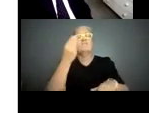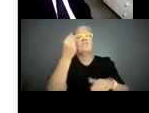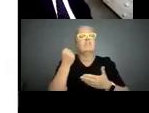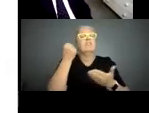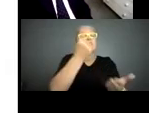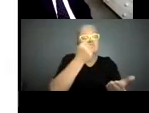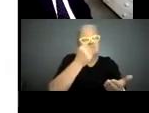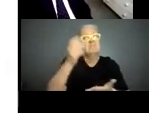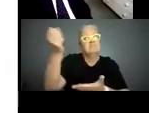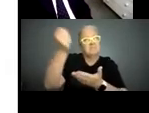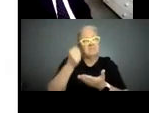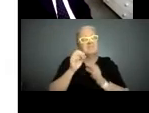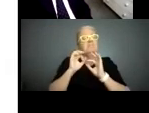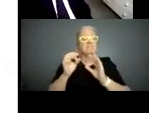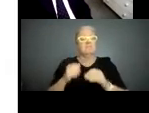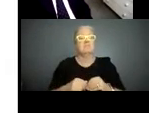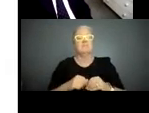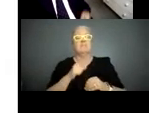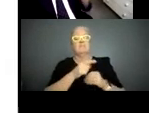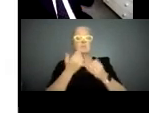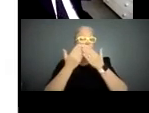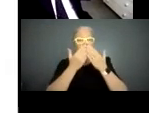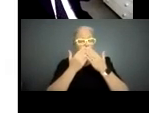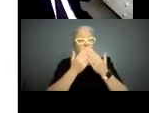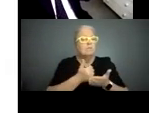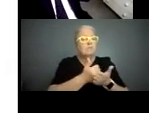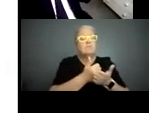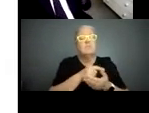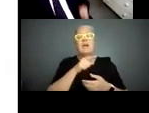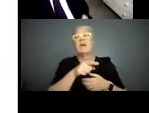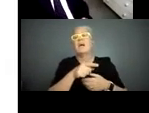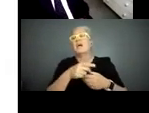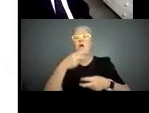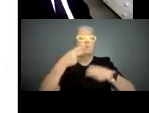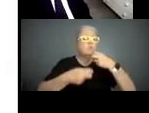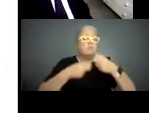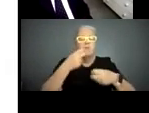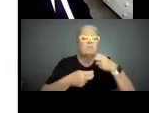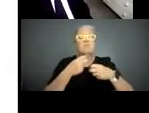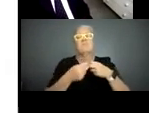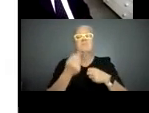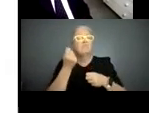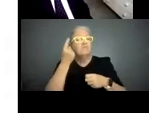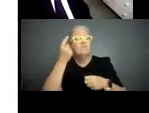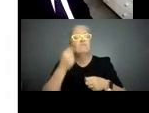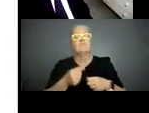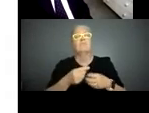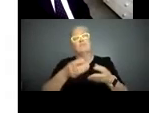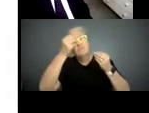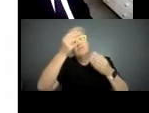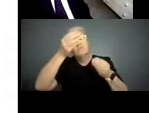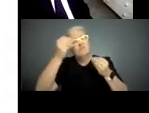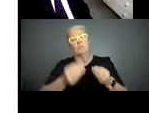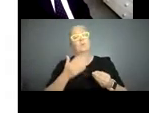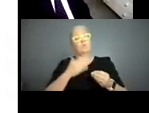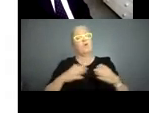Ebotwe is a full-service school supporting many learners with learning difficulties, and staff are dedicated to working inclusively.